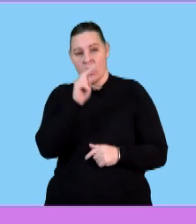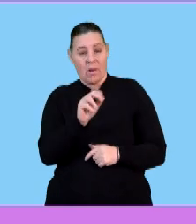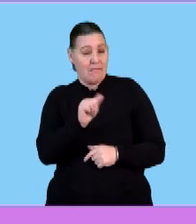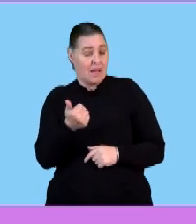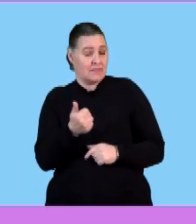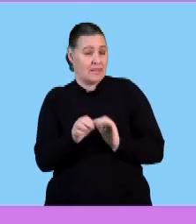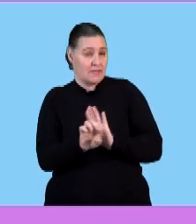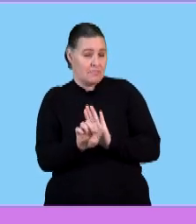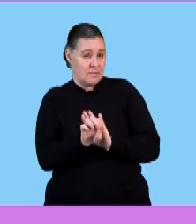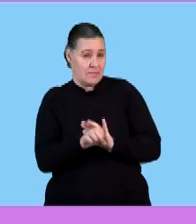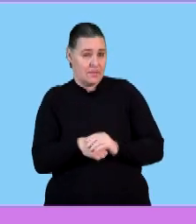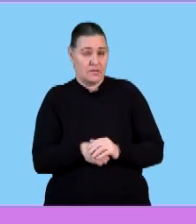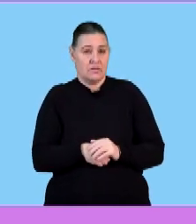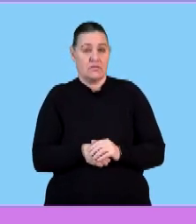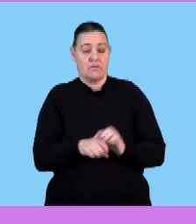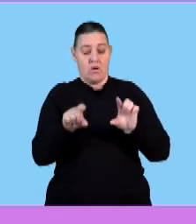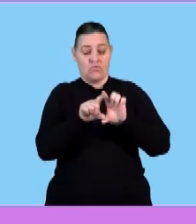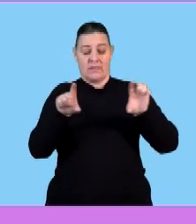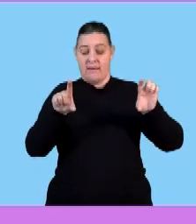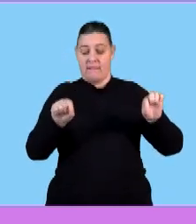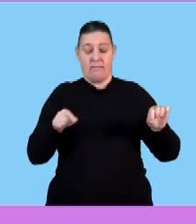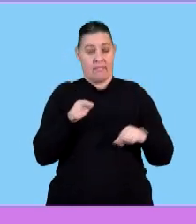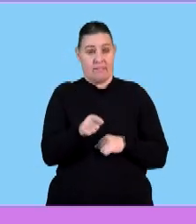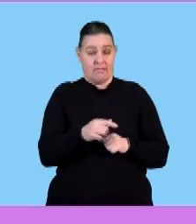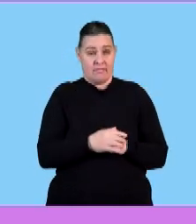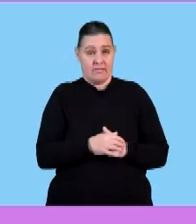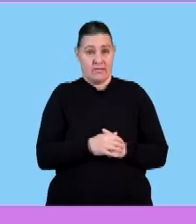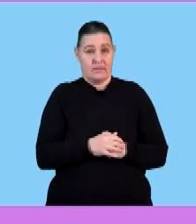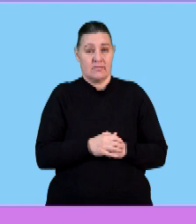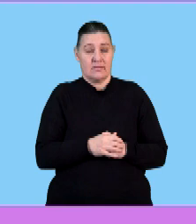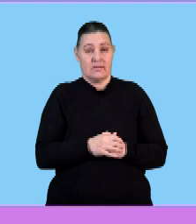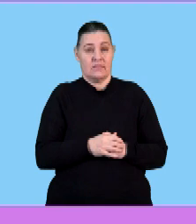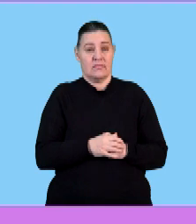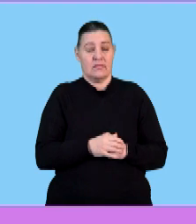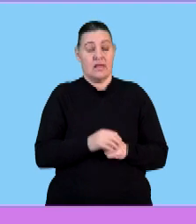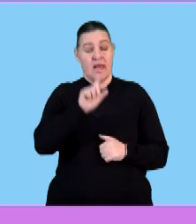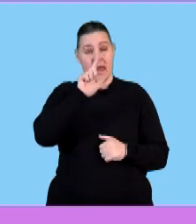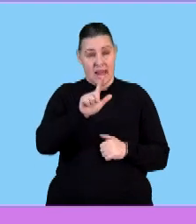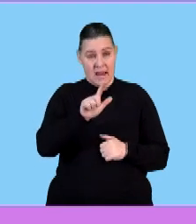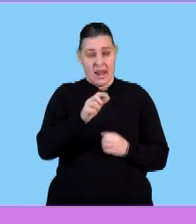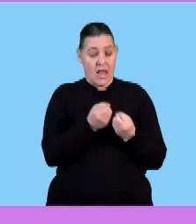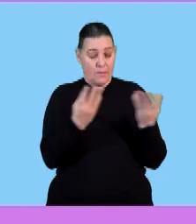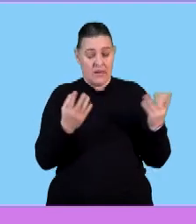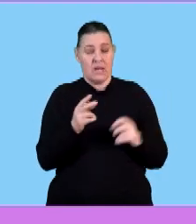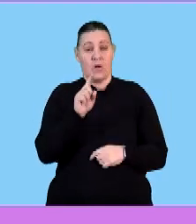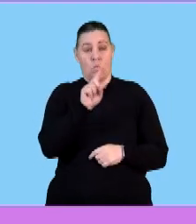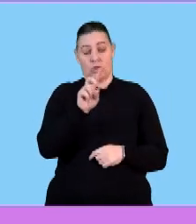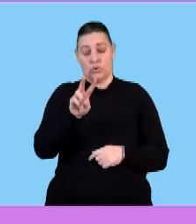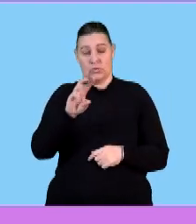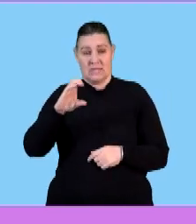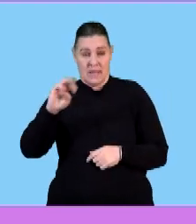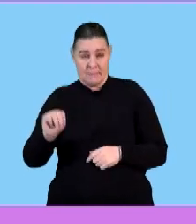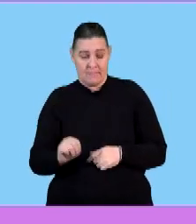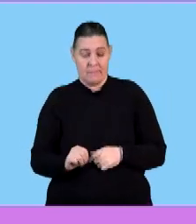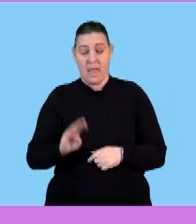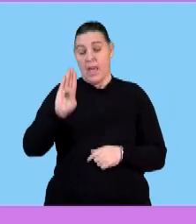if we look at the next example, the rectangle alongside has a length of 12